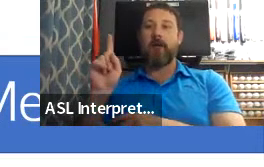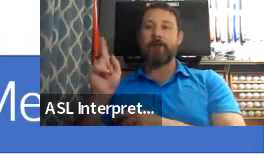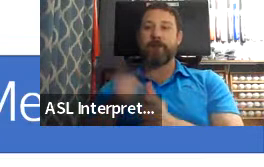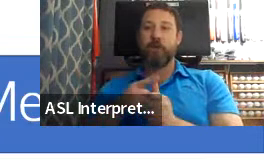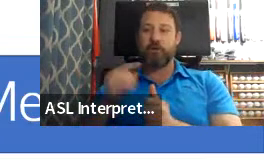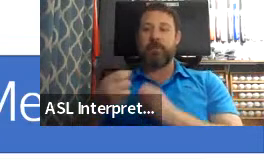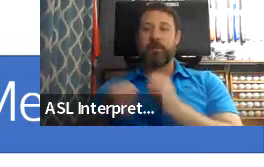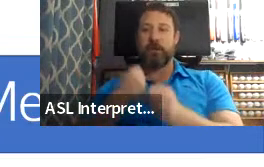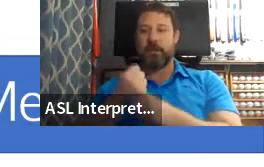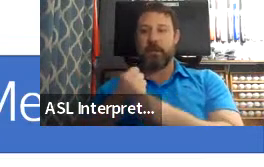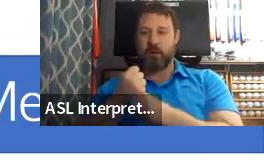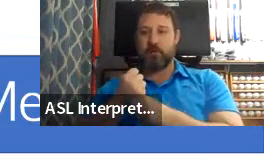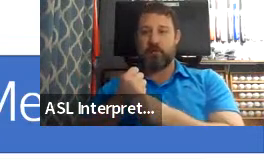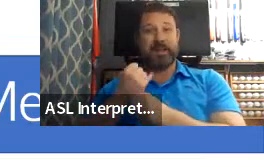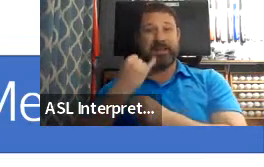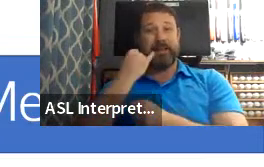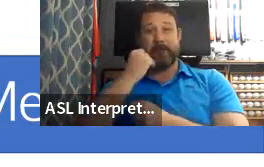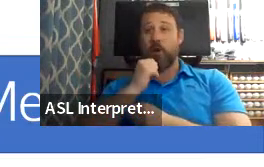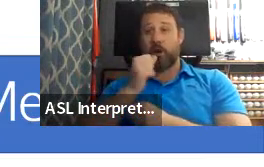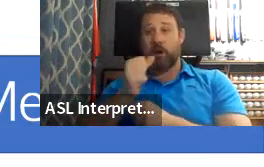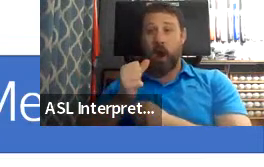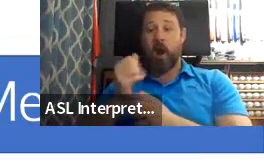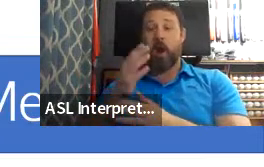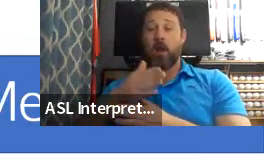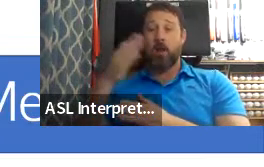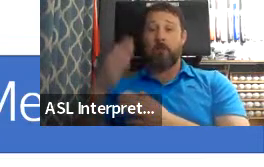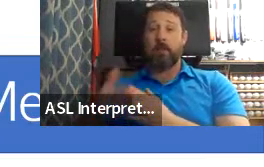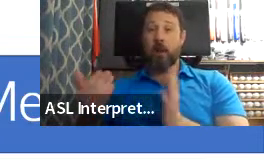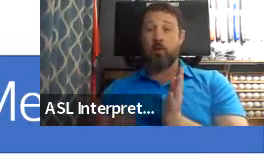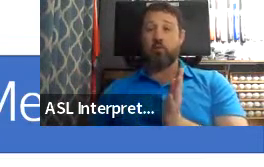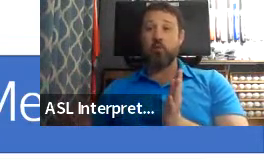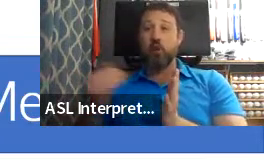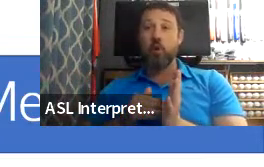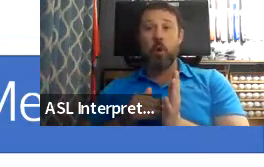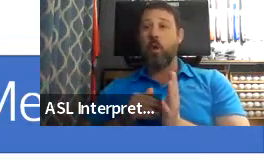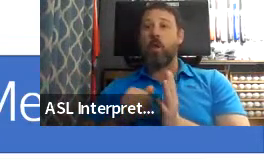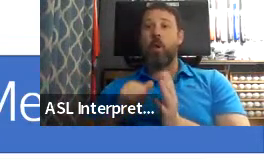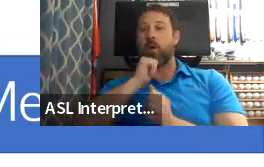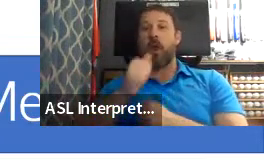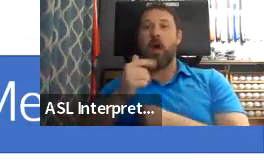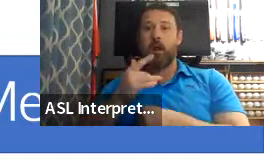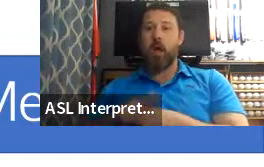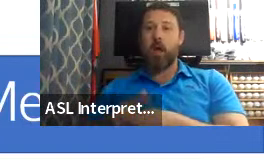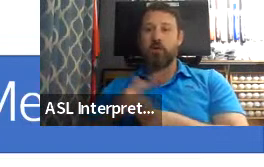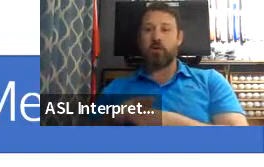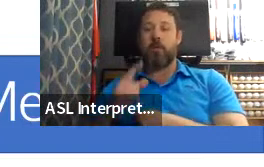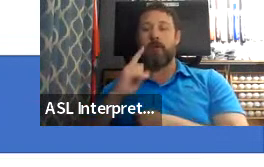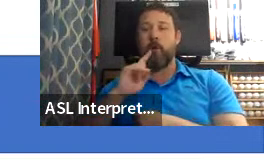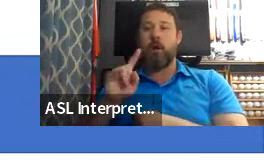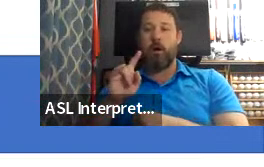of this year if they do not complete their renewal or if they are no longer eligible for Medi-Cal.